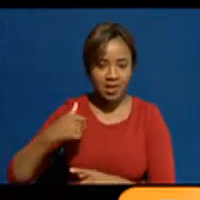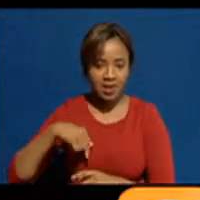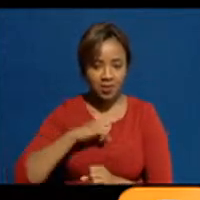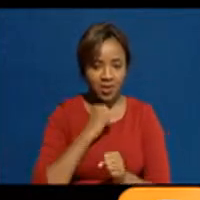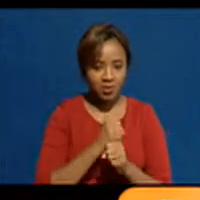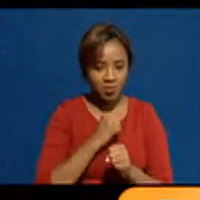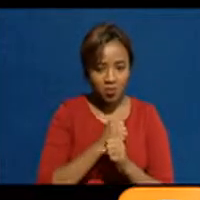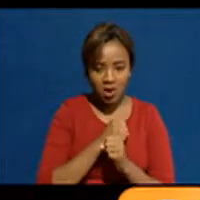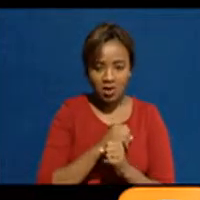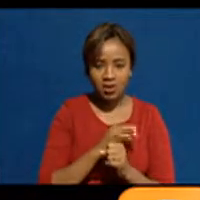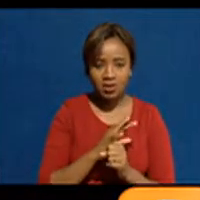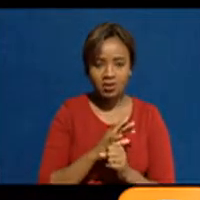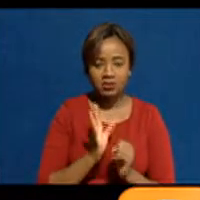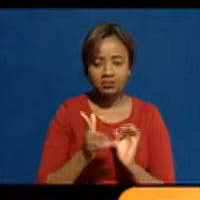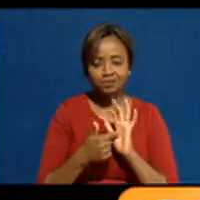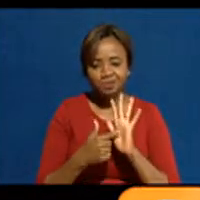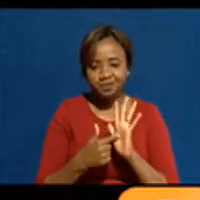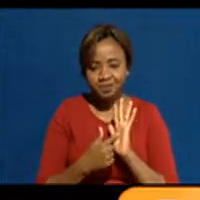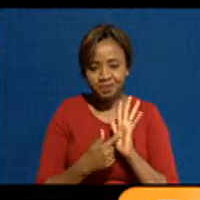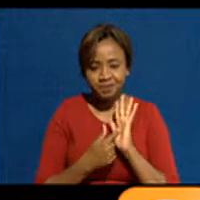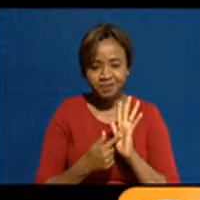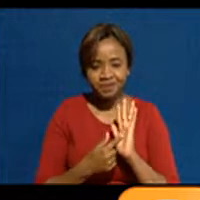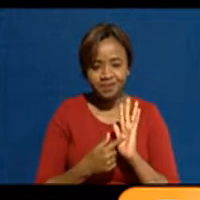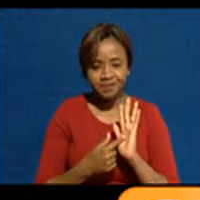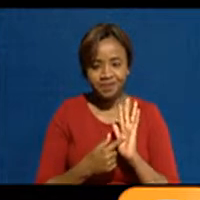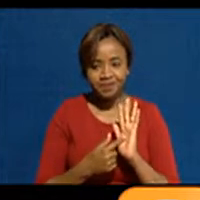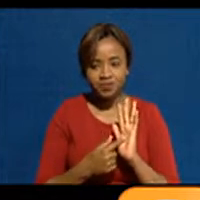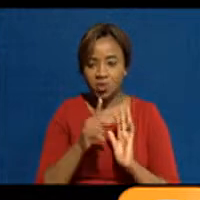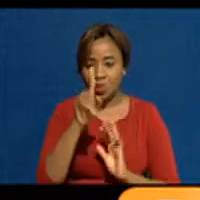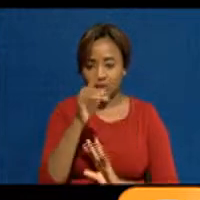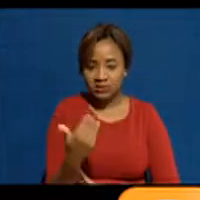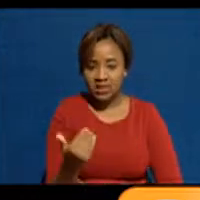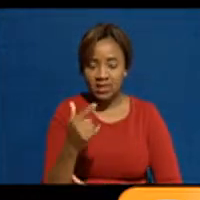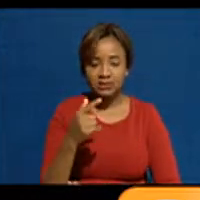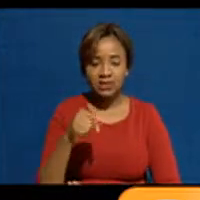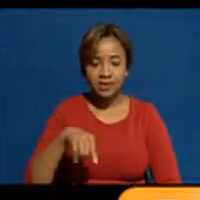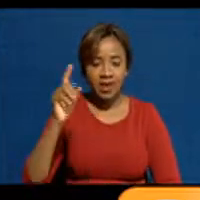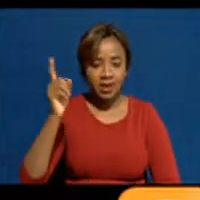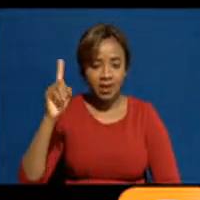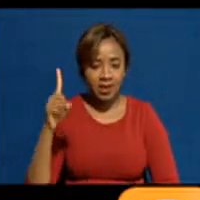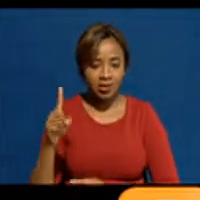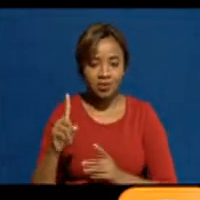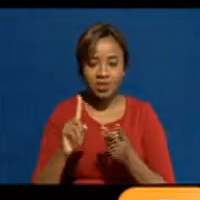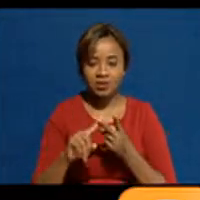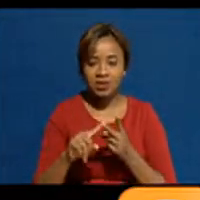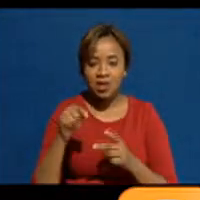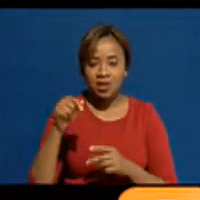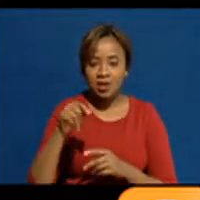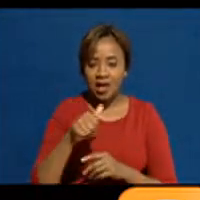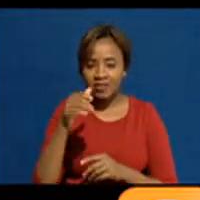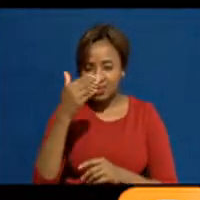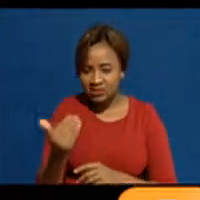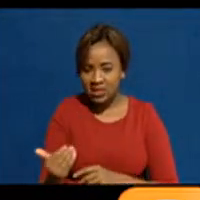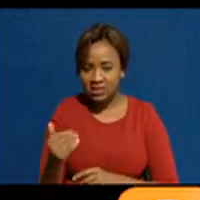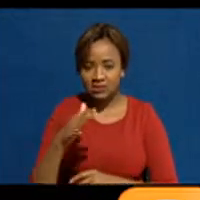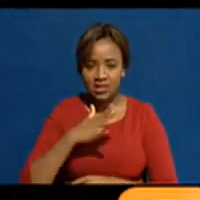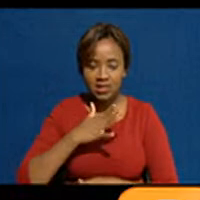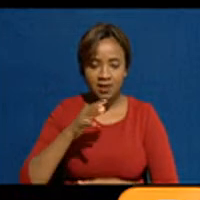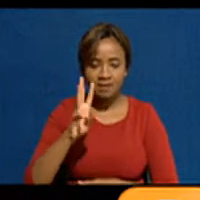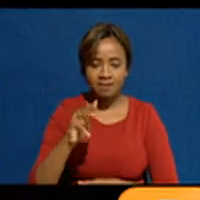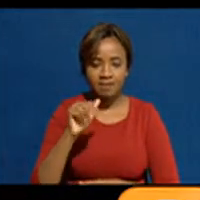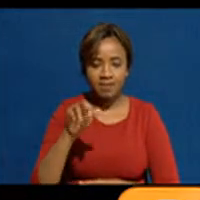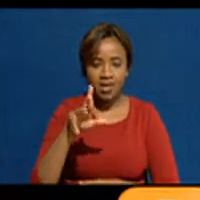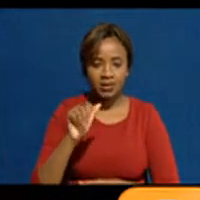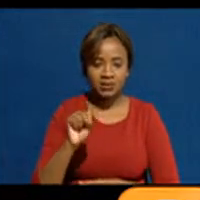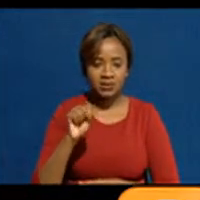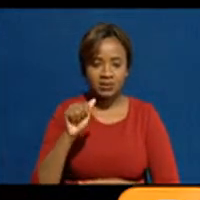things. Let's take for an instance, a child who is in Nairobi and another child who is in Marsabit. Those two kids are supposed to